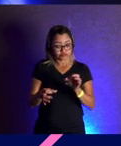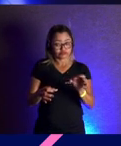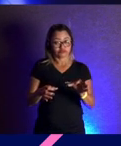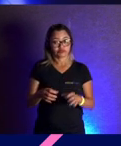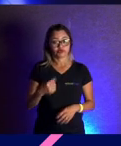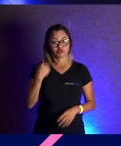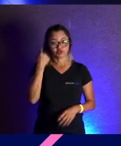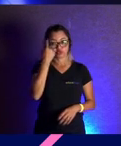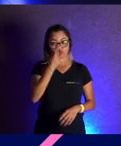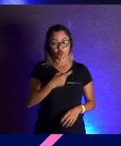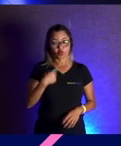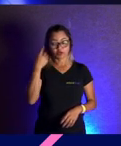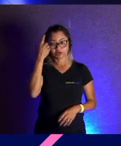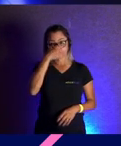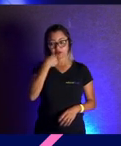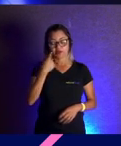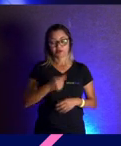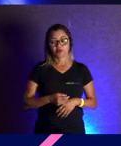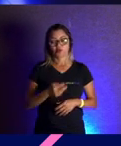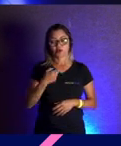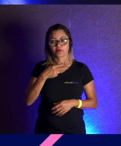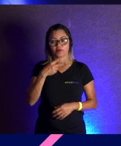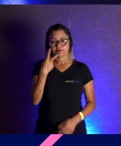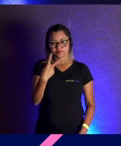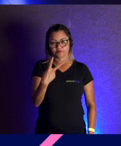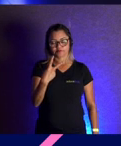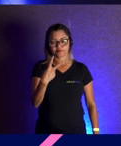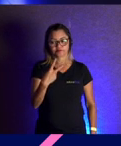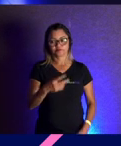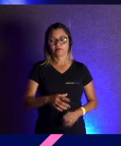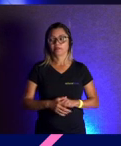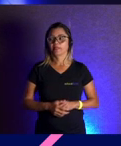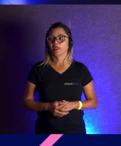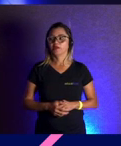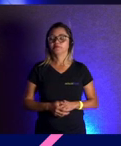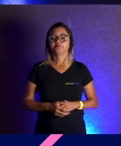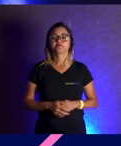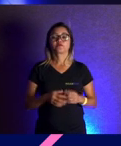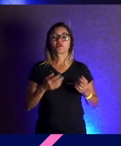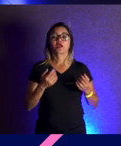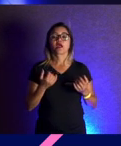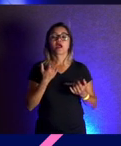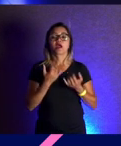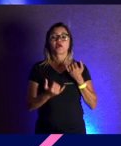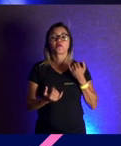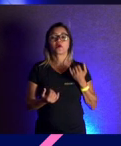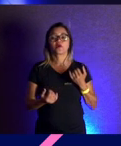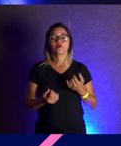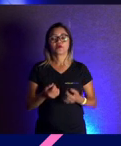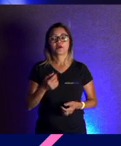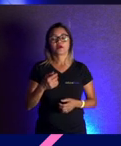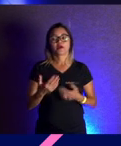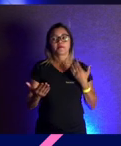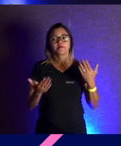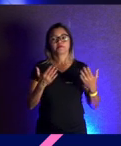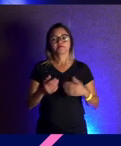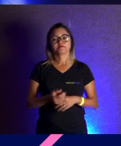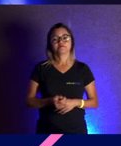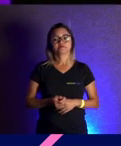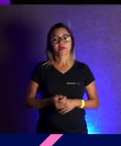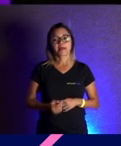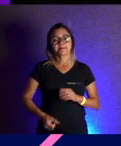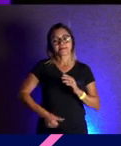this. The probability that I threw the first coin, one over two, multiplied by the probability I threw the second coin, one